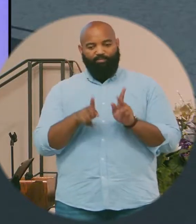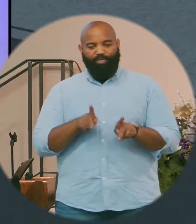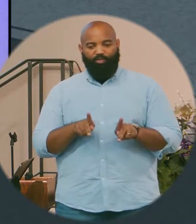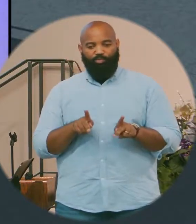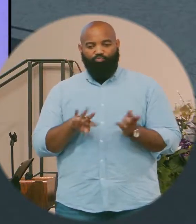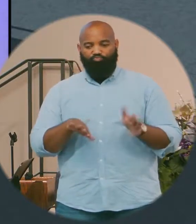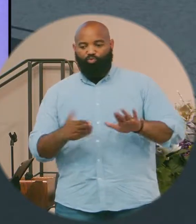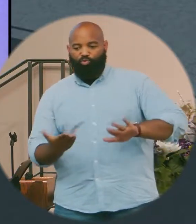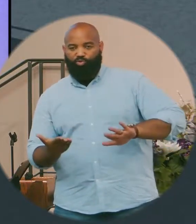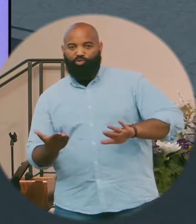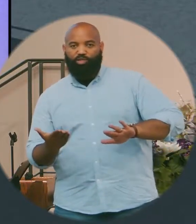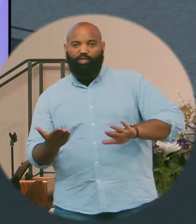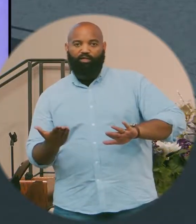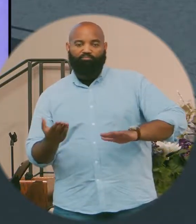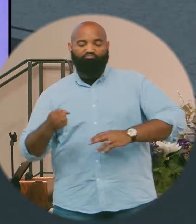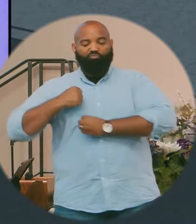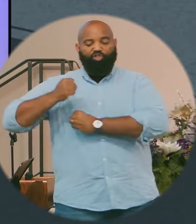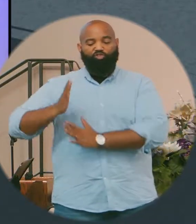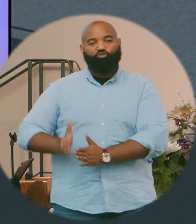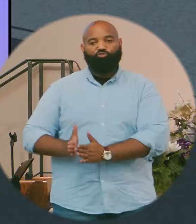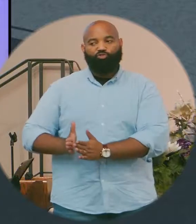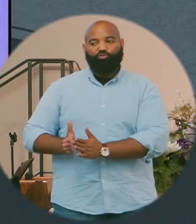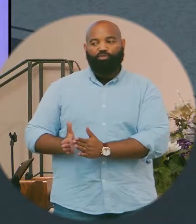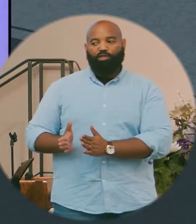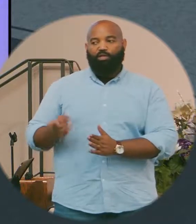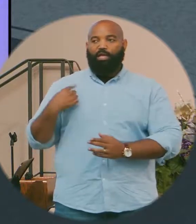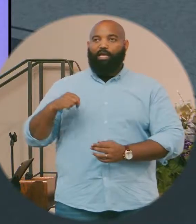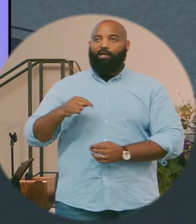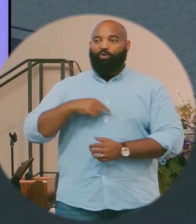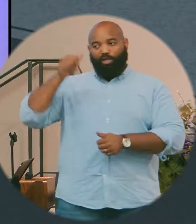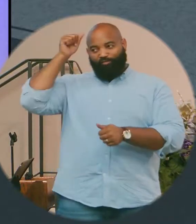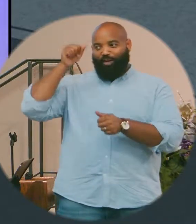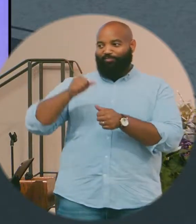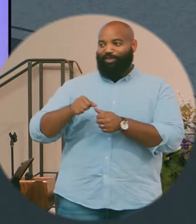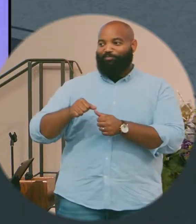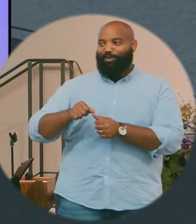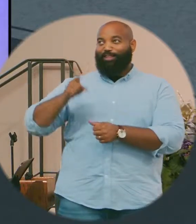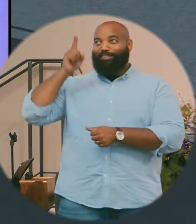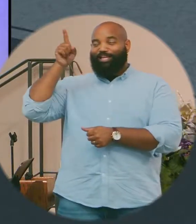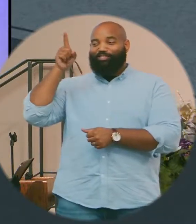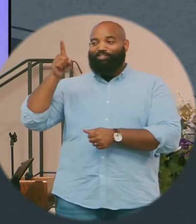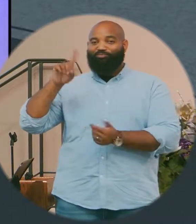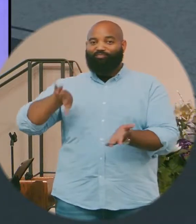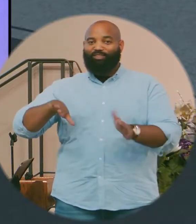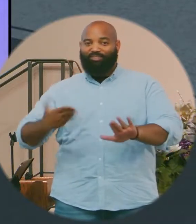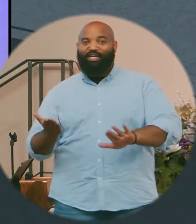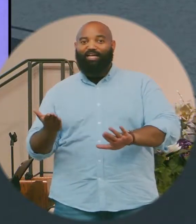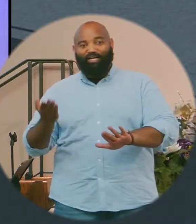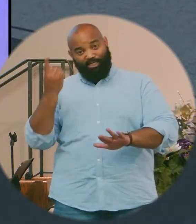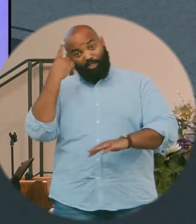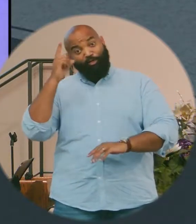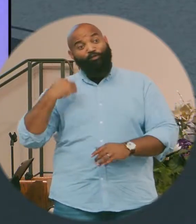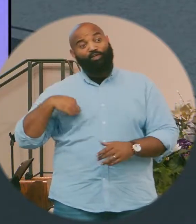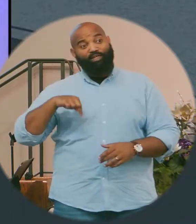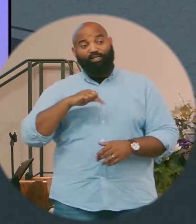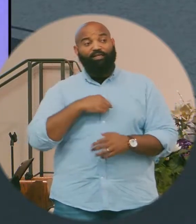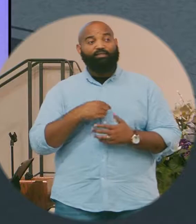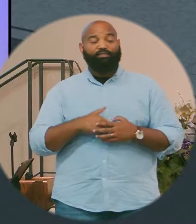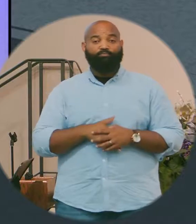this country. And Father, we are reminded that you literally gave everything